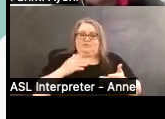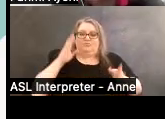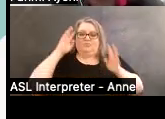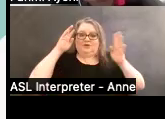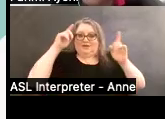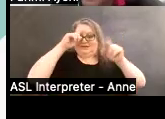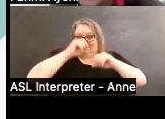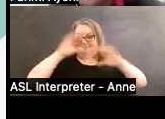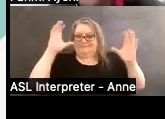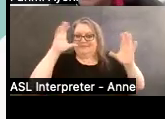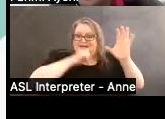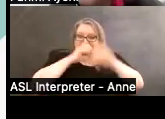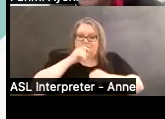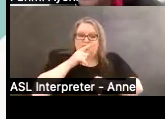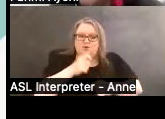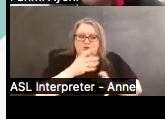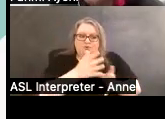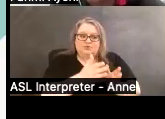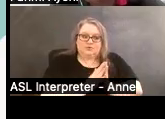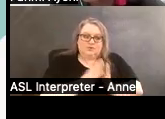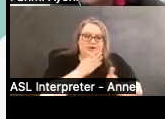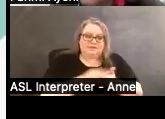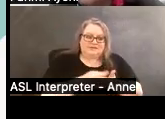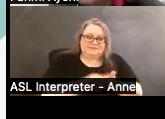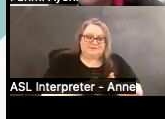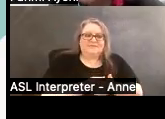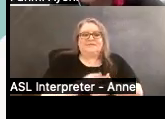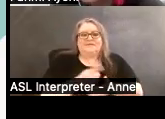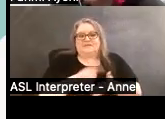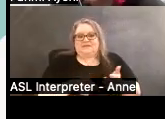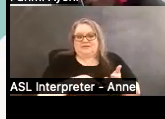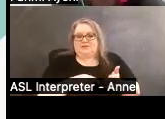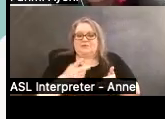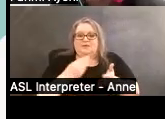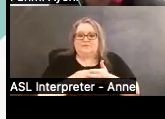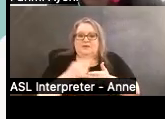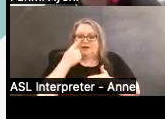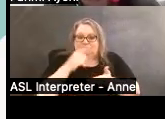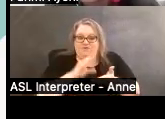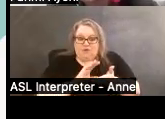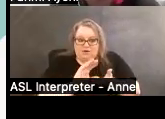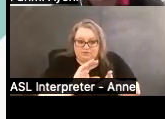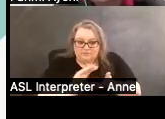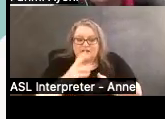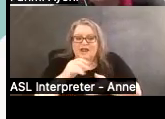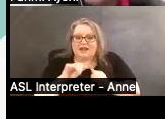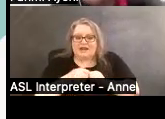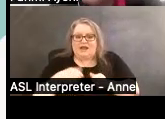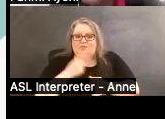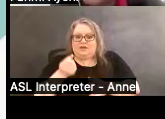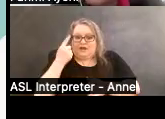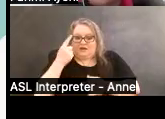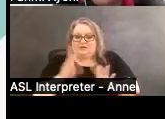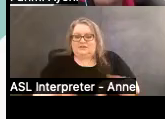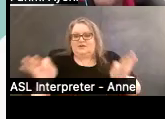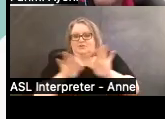assumptions about who's requesting flexible funding, what these funds are being used for, and how we understand the importance